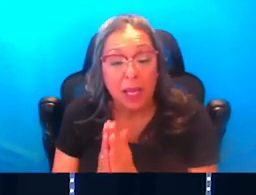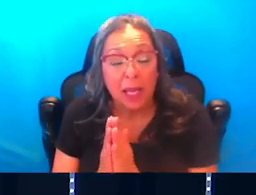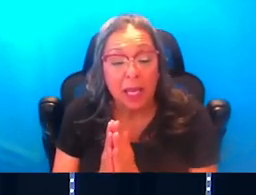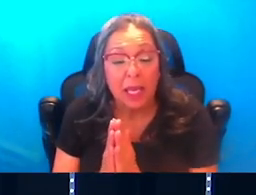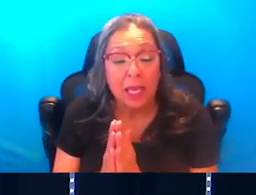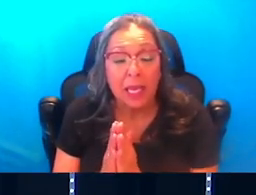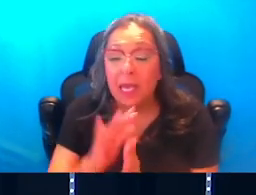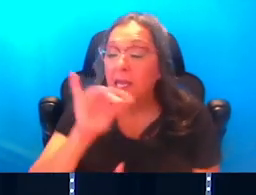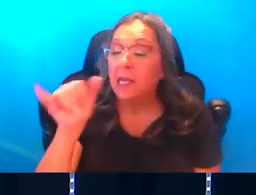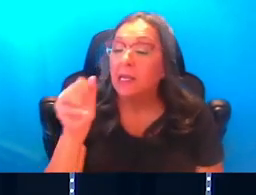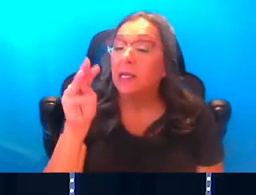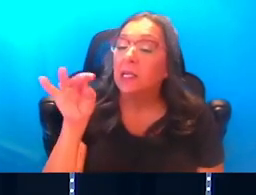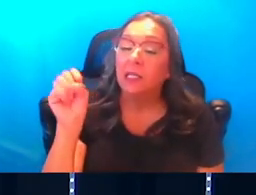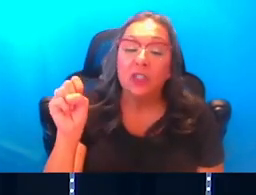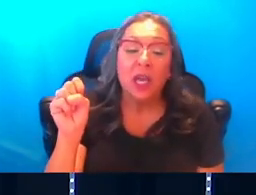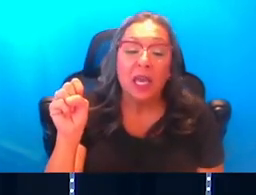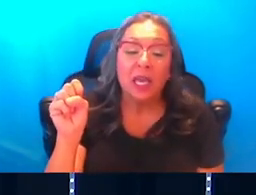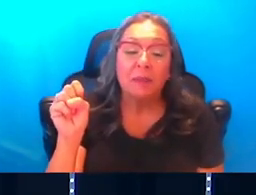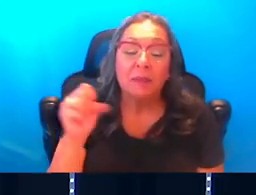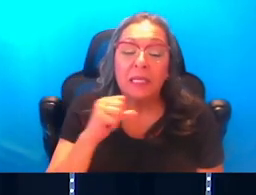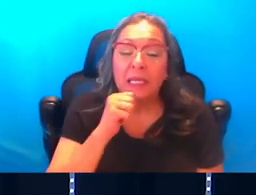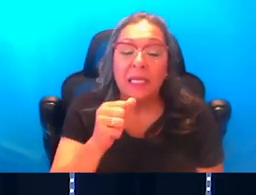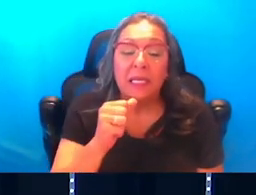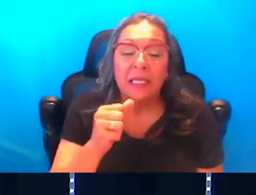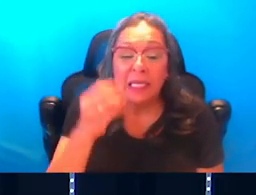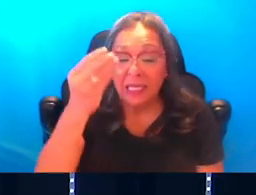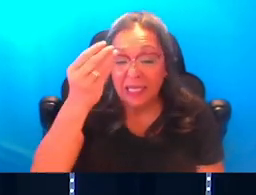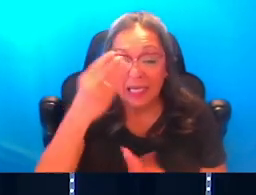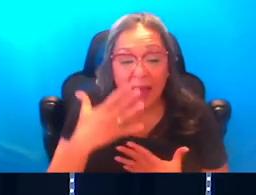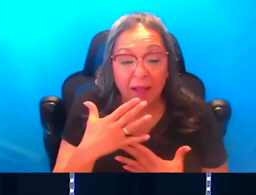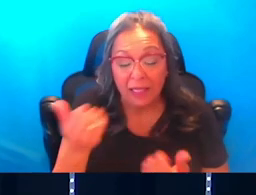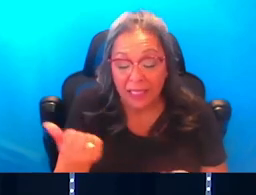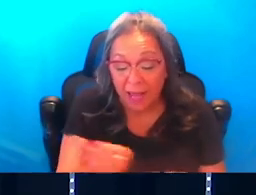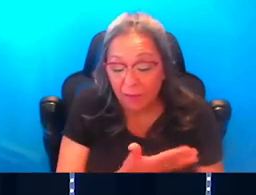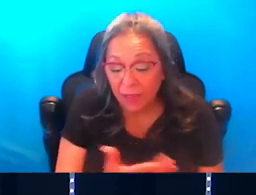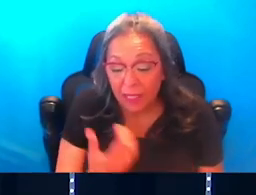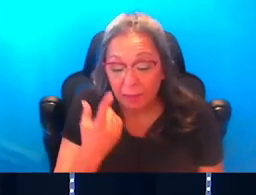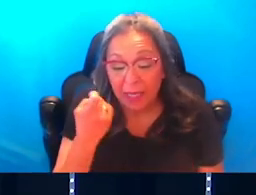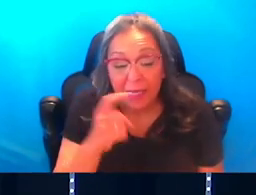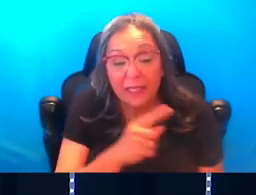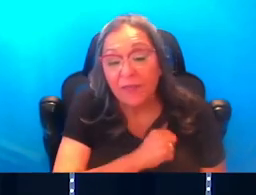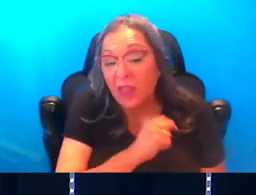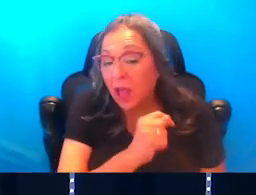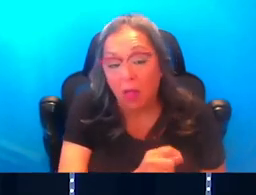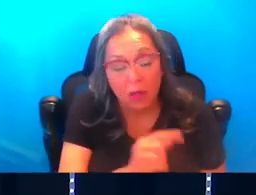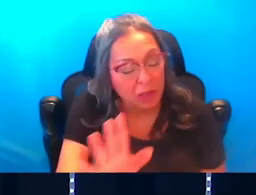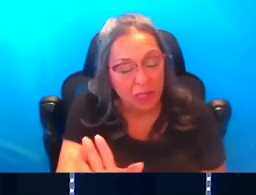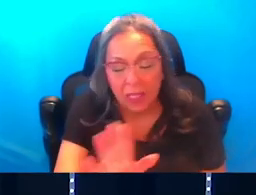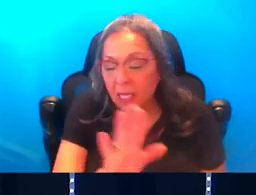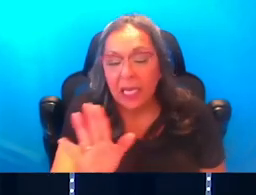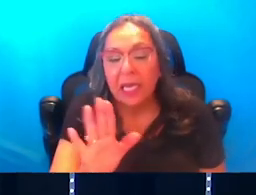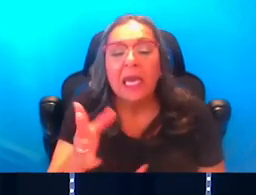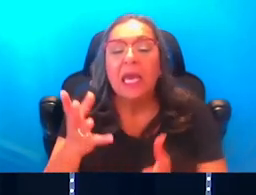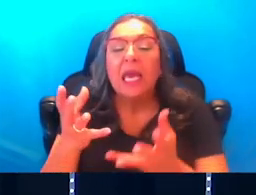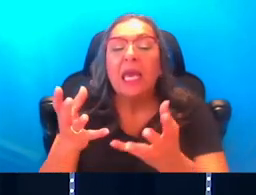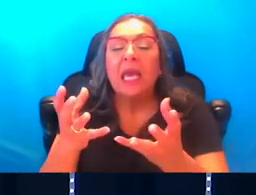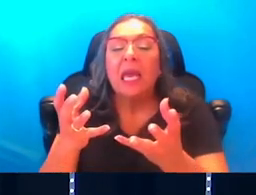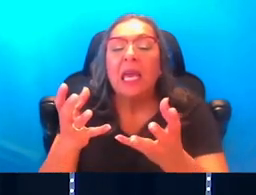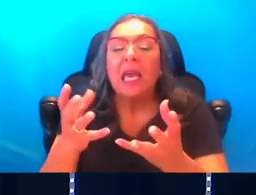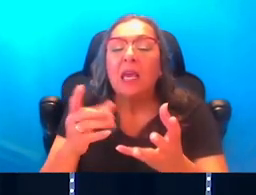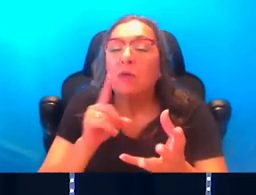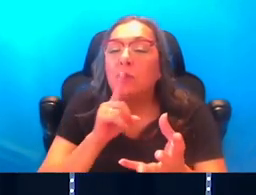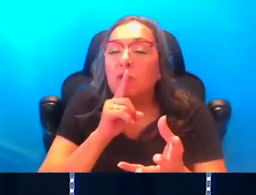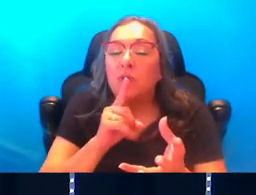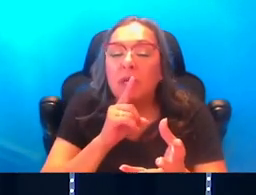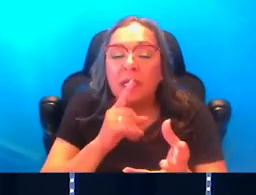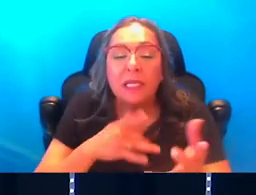Because James didn't share this all with us for theology. He shared it with us because he was desperately concerned about people in